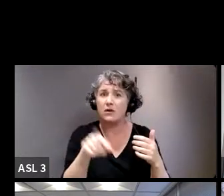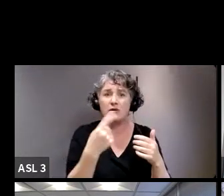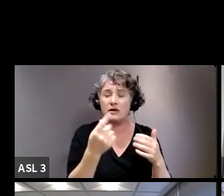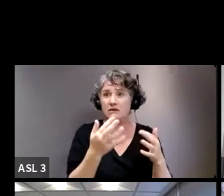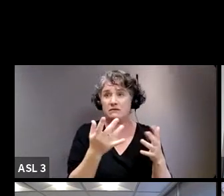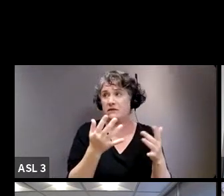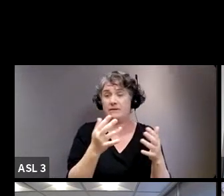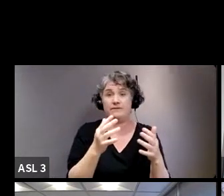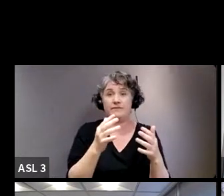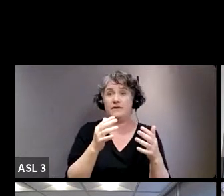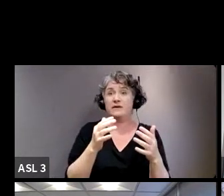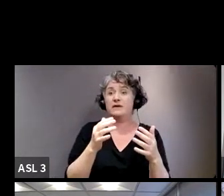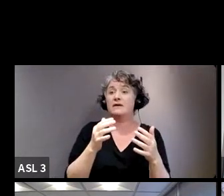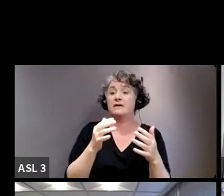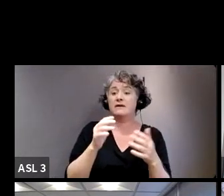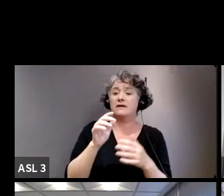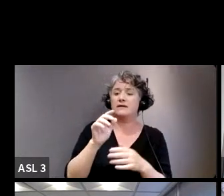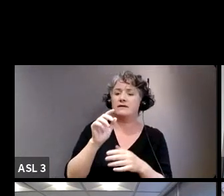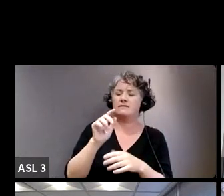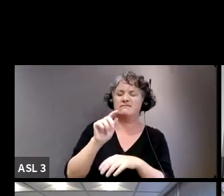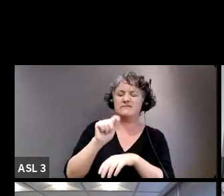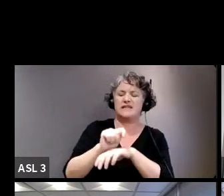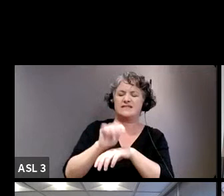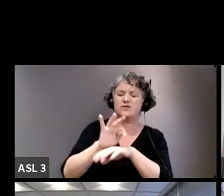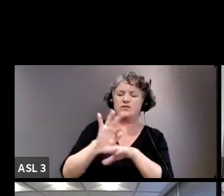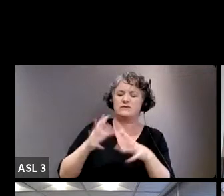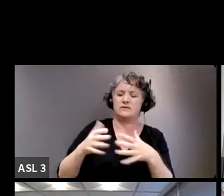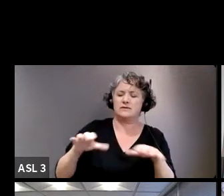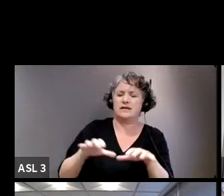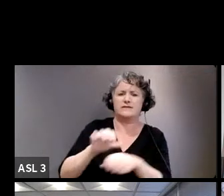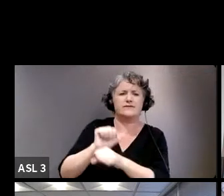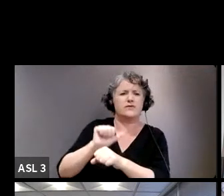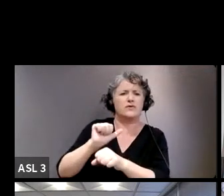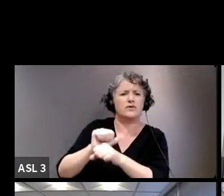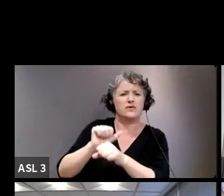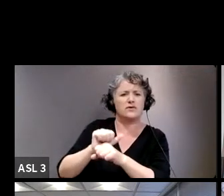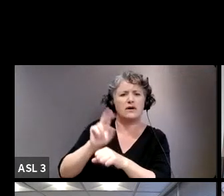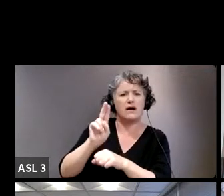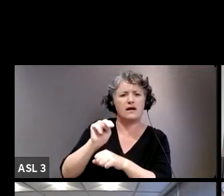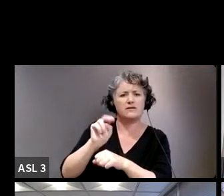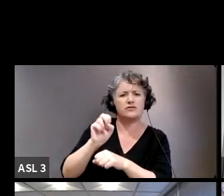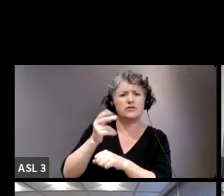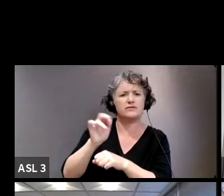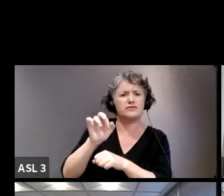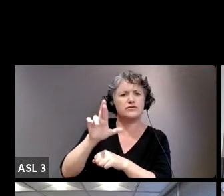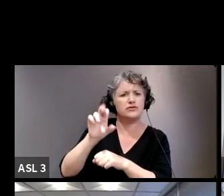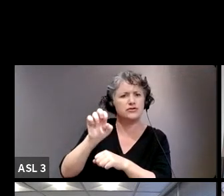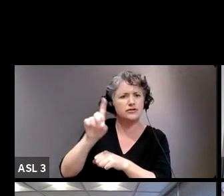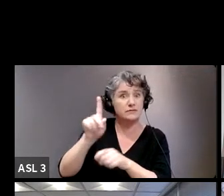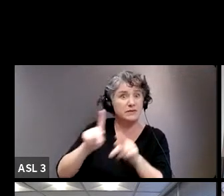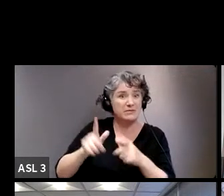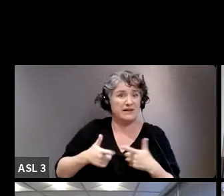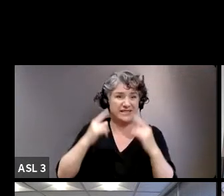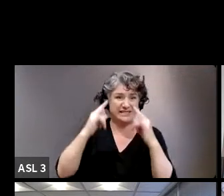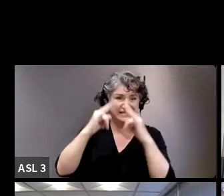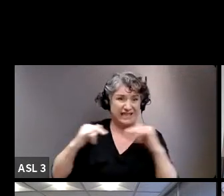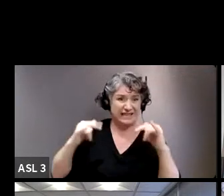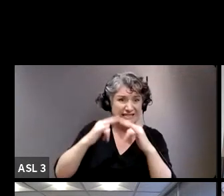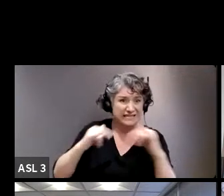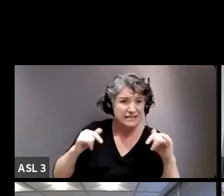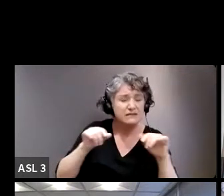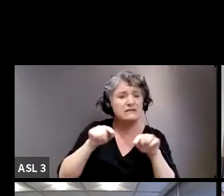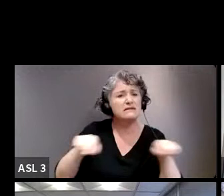unsheltered task force for those who find themselves without homes maybe encampments that is something the police is involved as an active